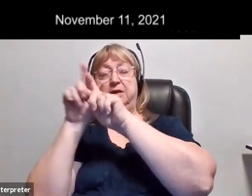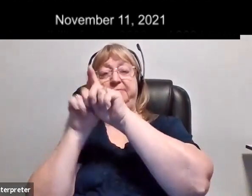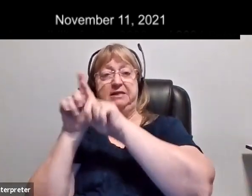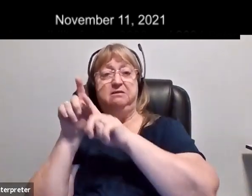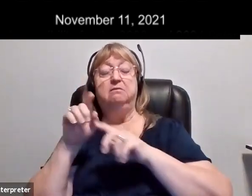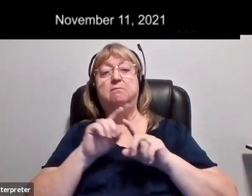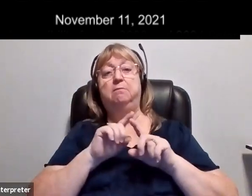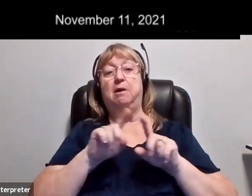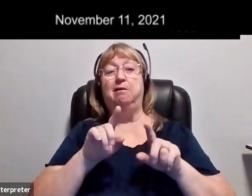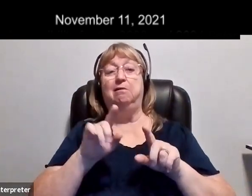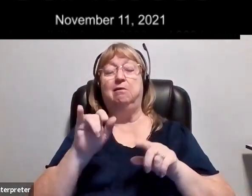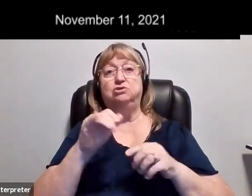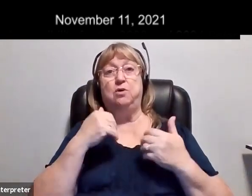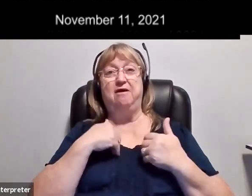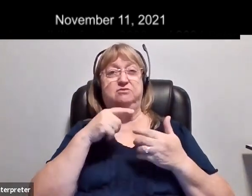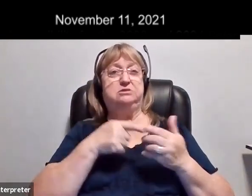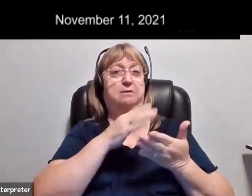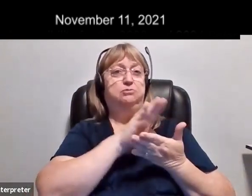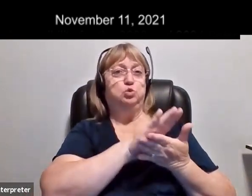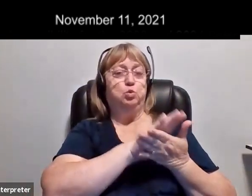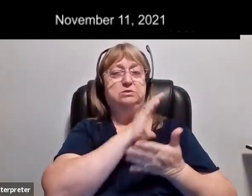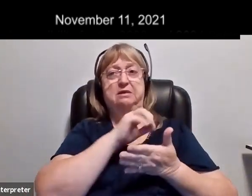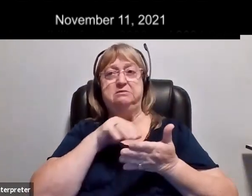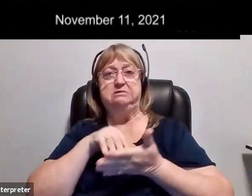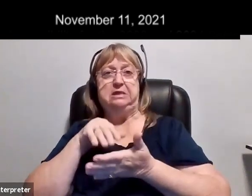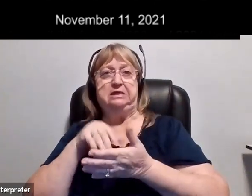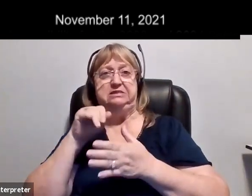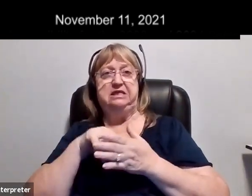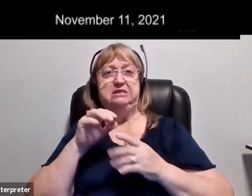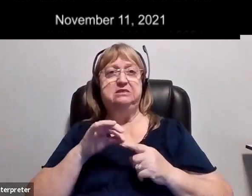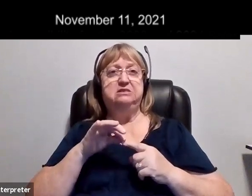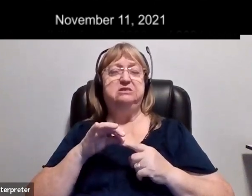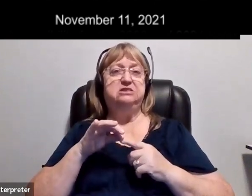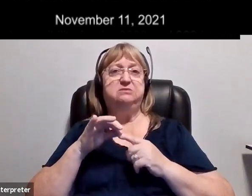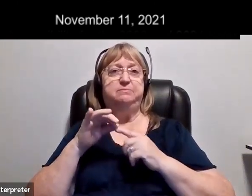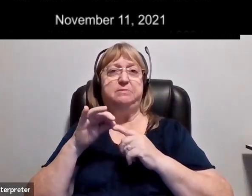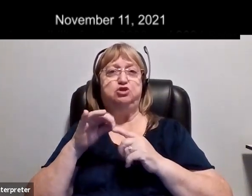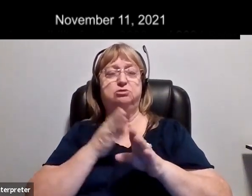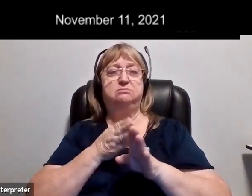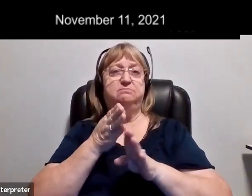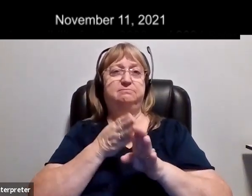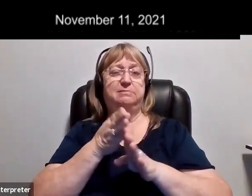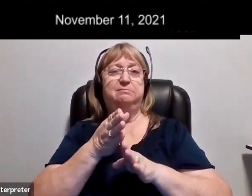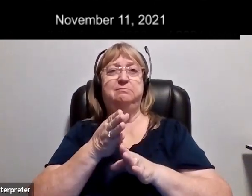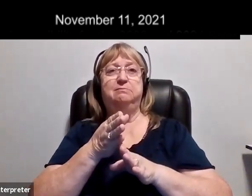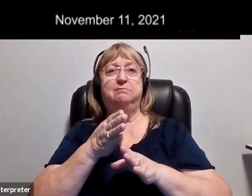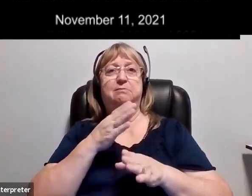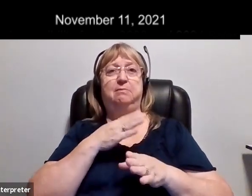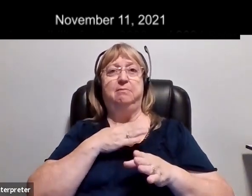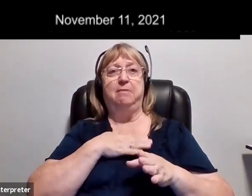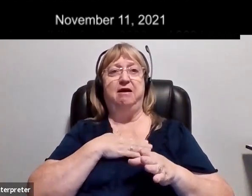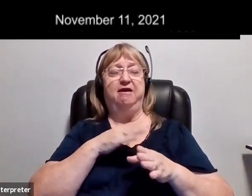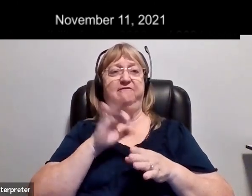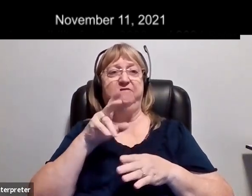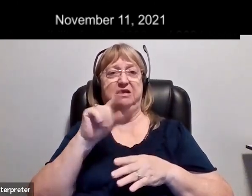got some schools and some studies in trying to specialize my skills and to